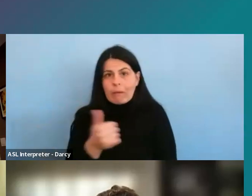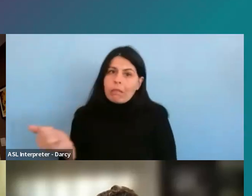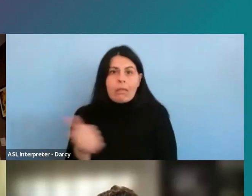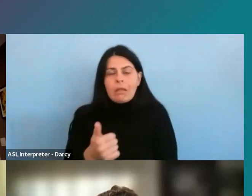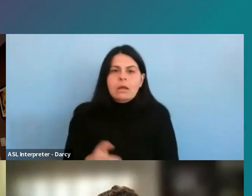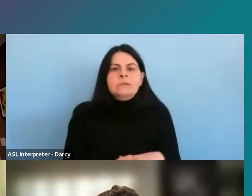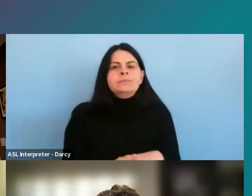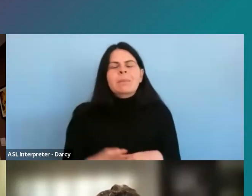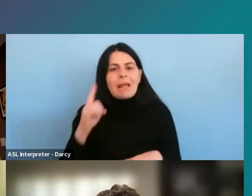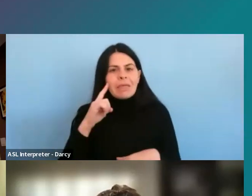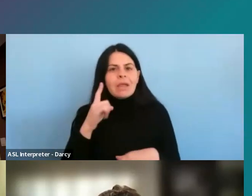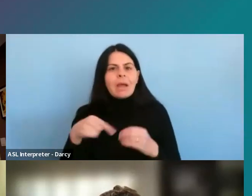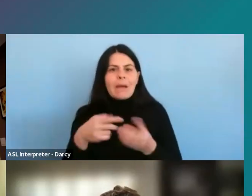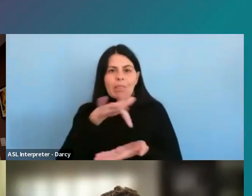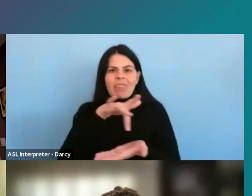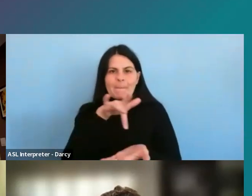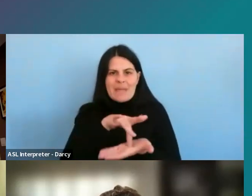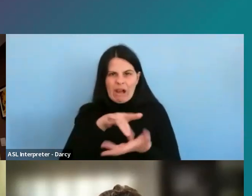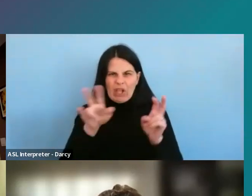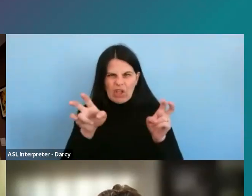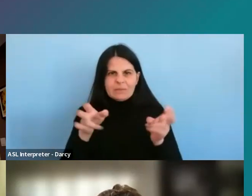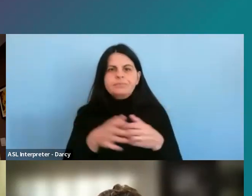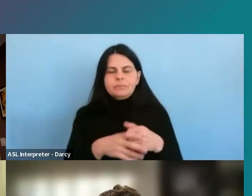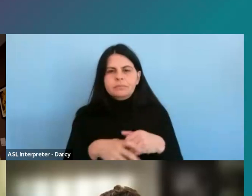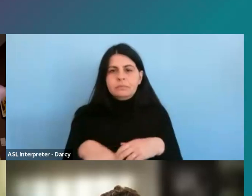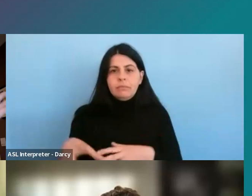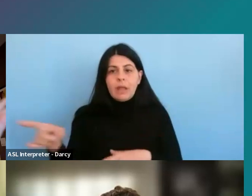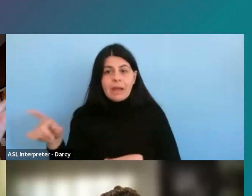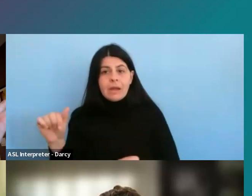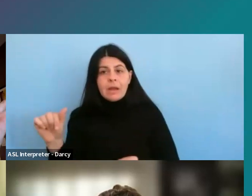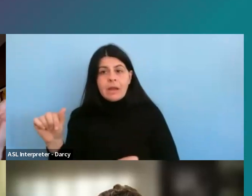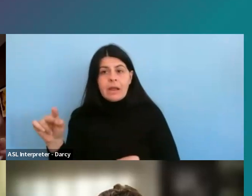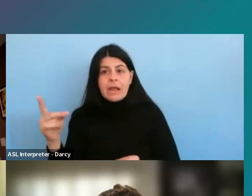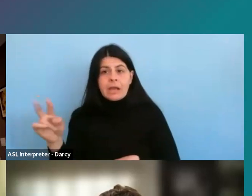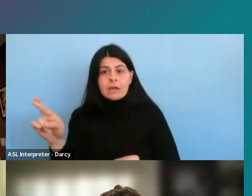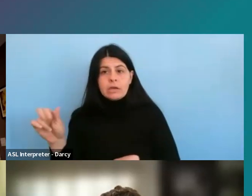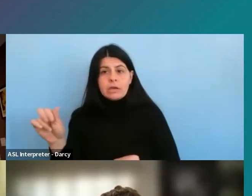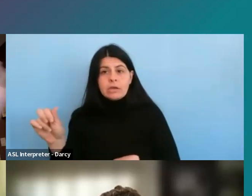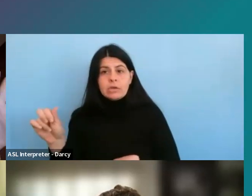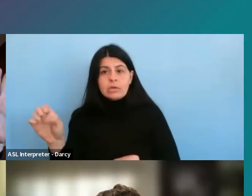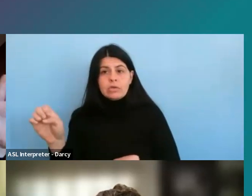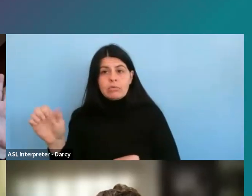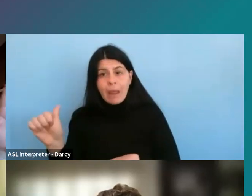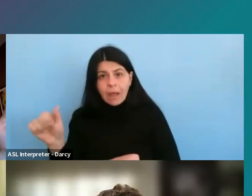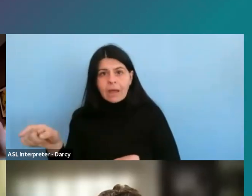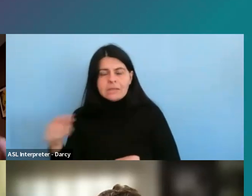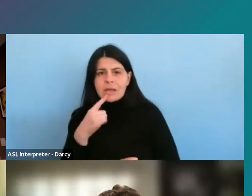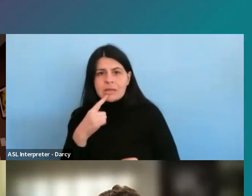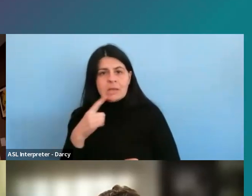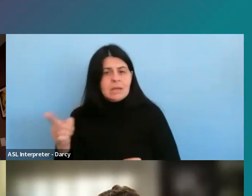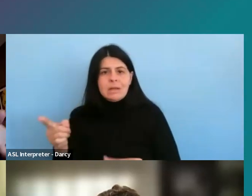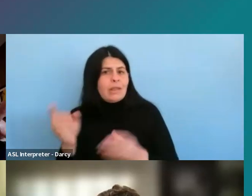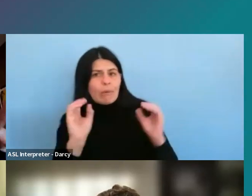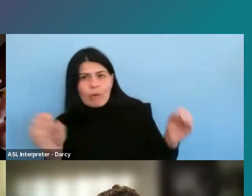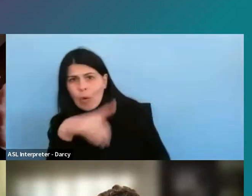the middle and what Andraéa just said, the middle had no Black people on it. It had no Latina people on it.